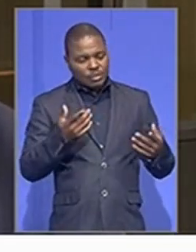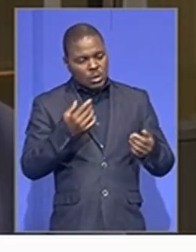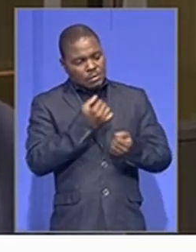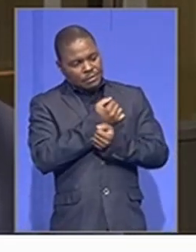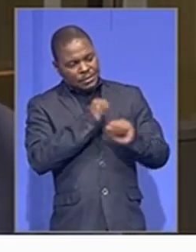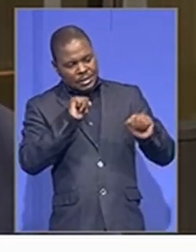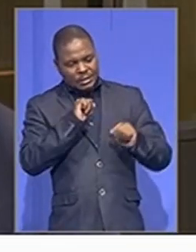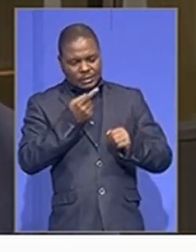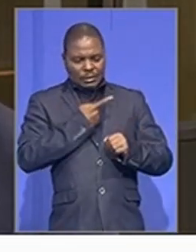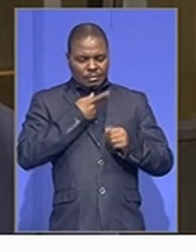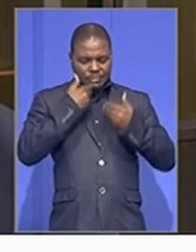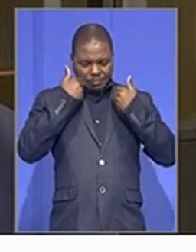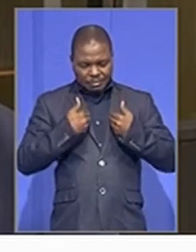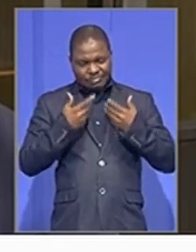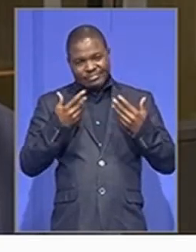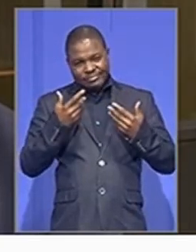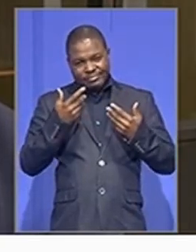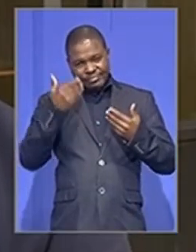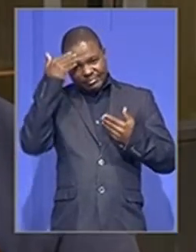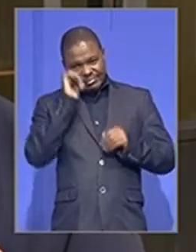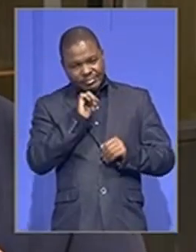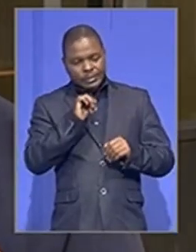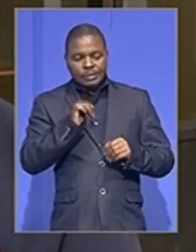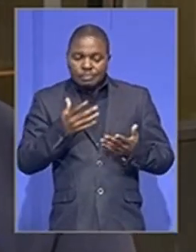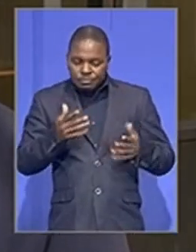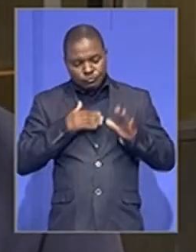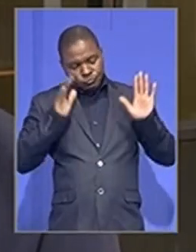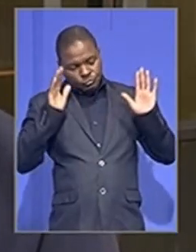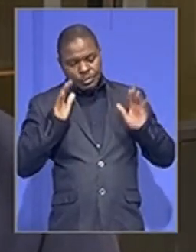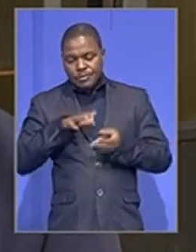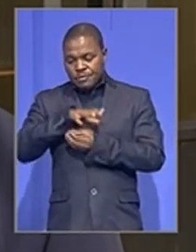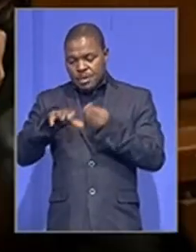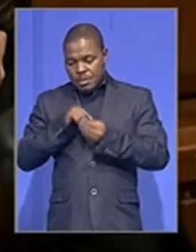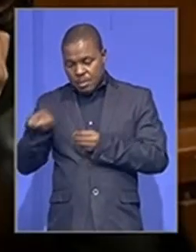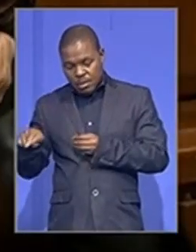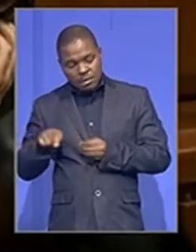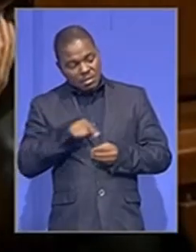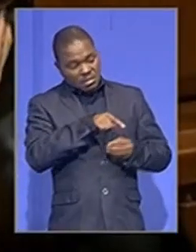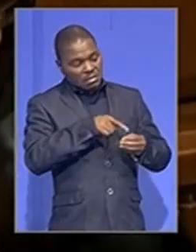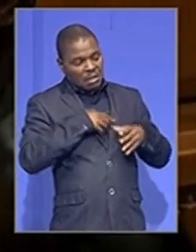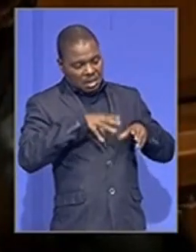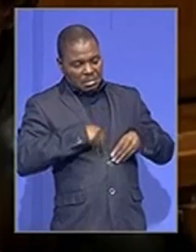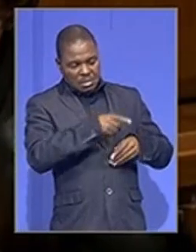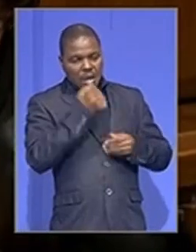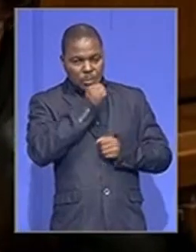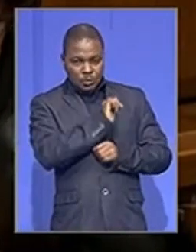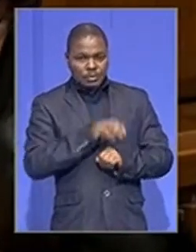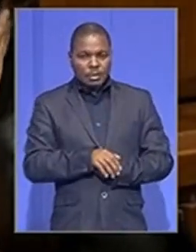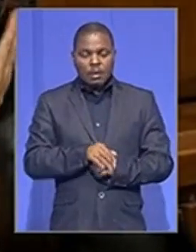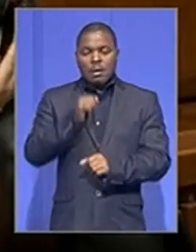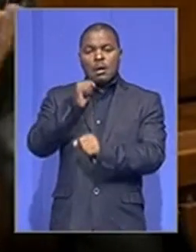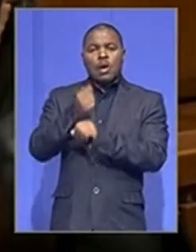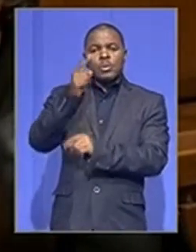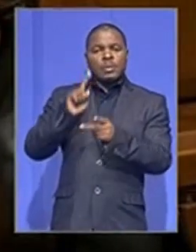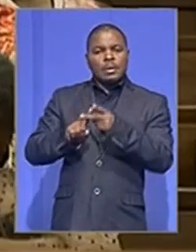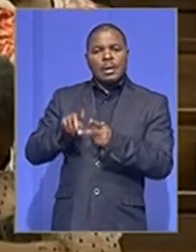freeing his conscience. On behalf of the family, we do accept his apology. Bobedi sephodisa sa Gauteng le botšhotšhiši